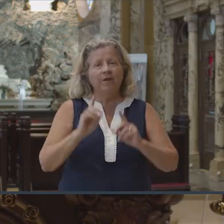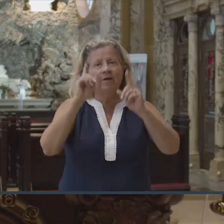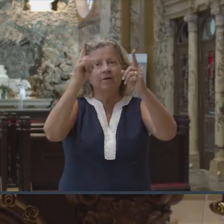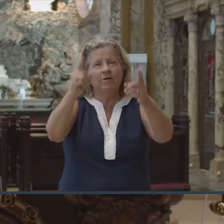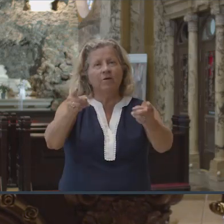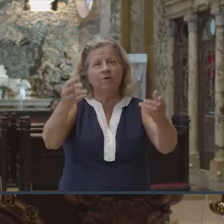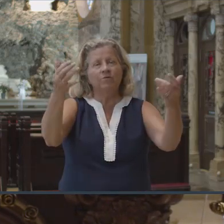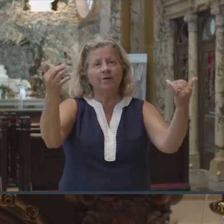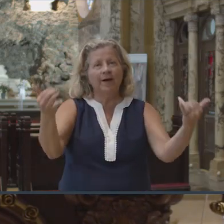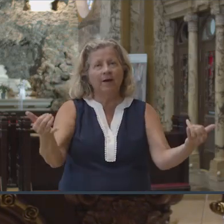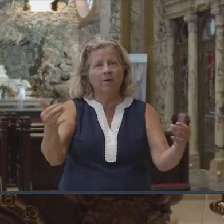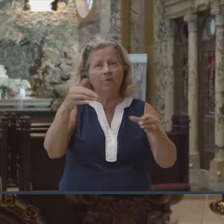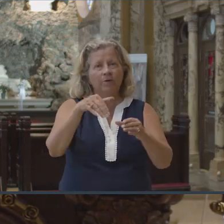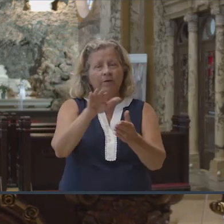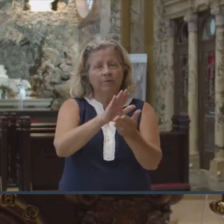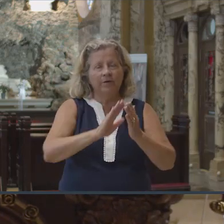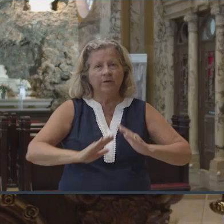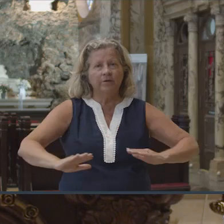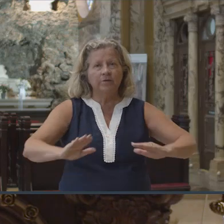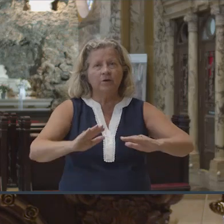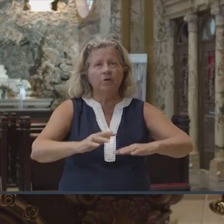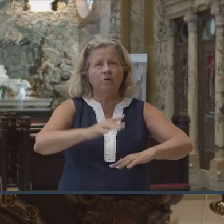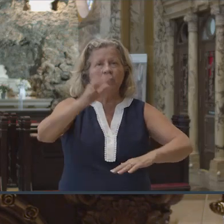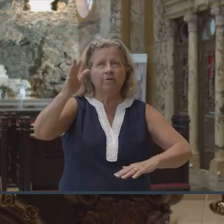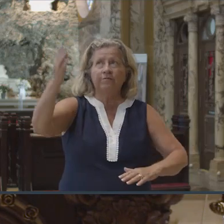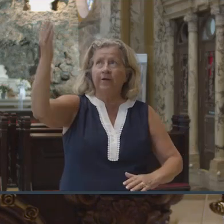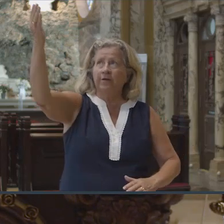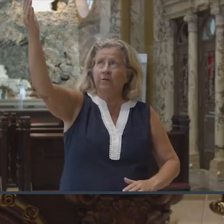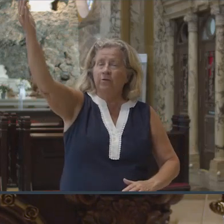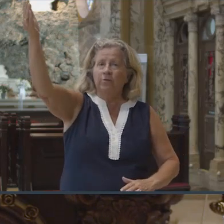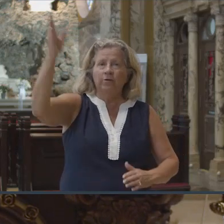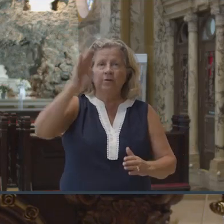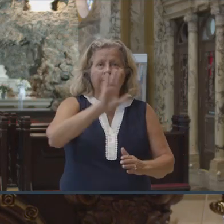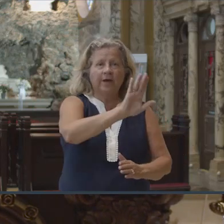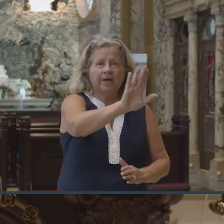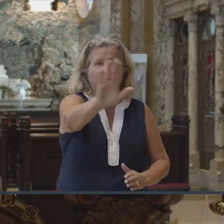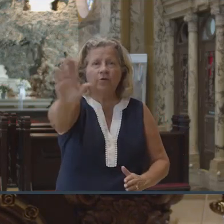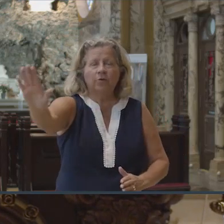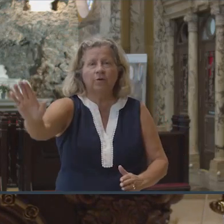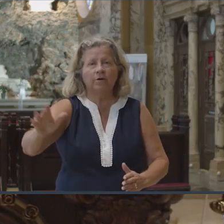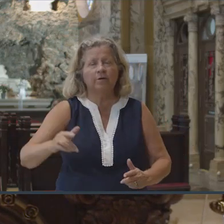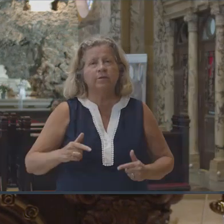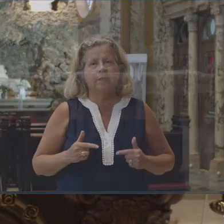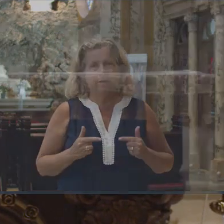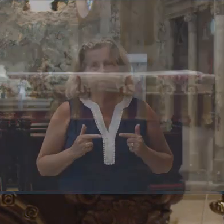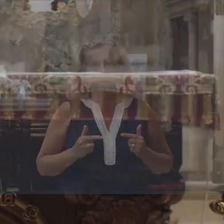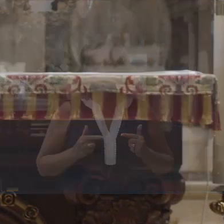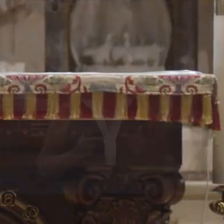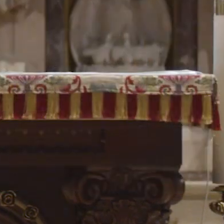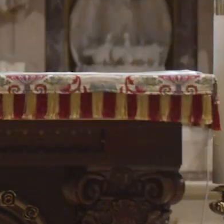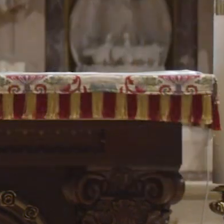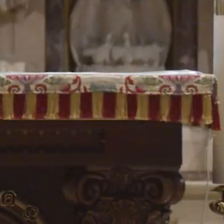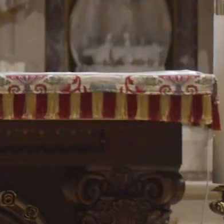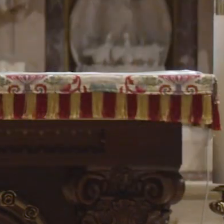now in peace to glorify the Lord by your life. Thanks be to God.